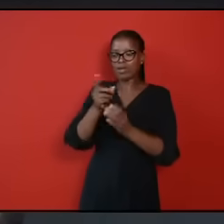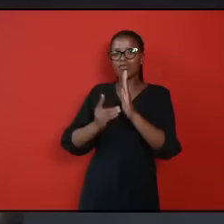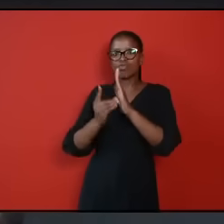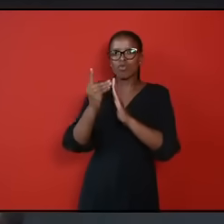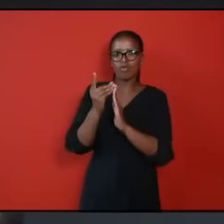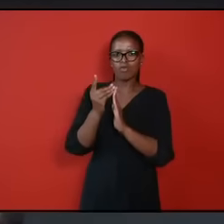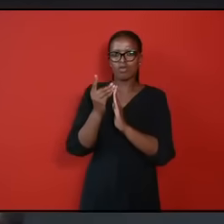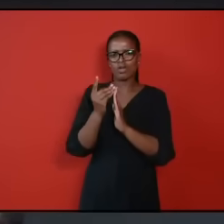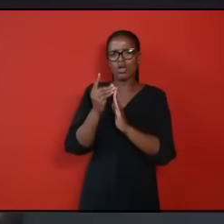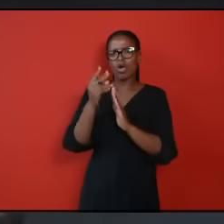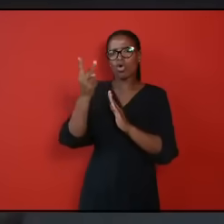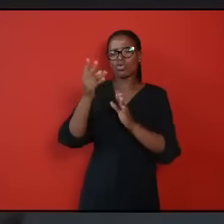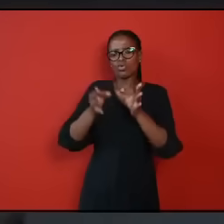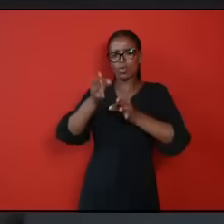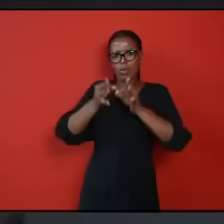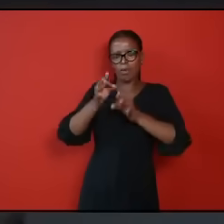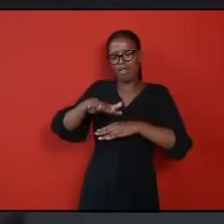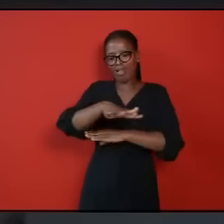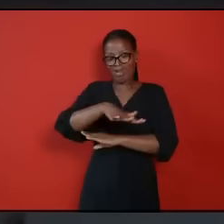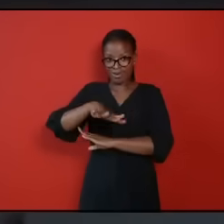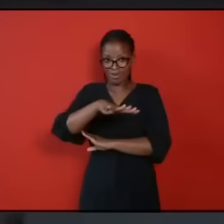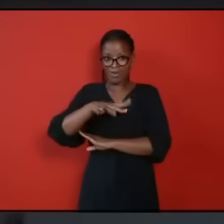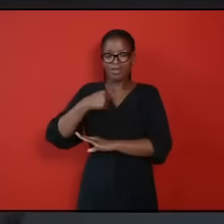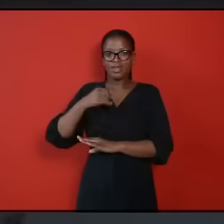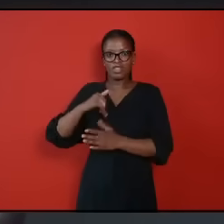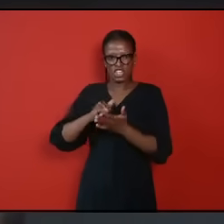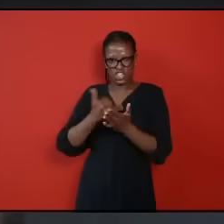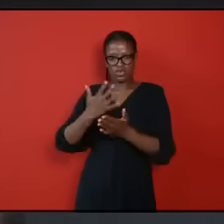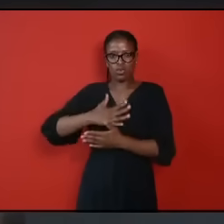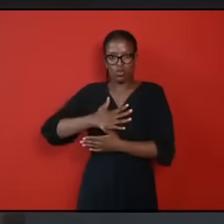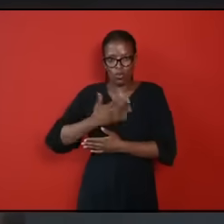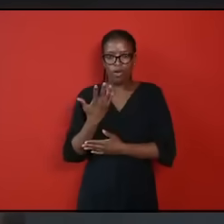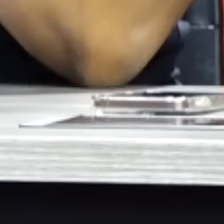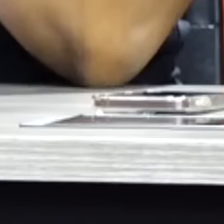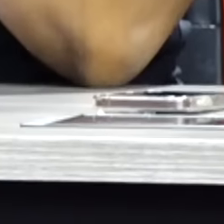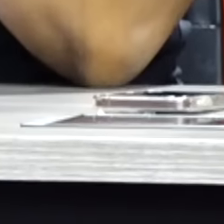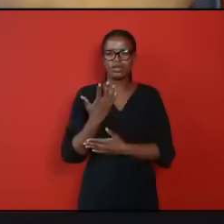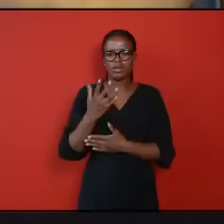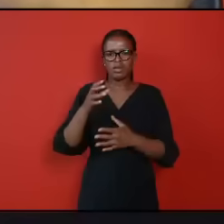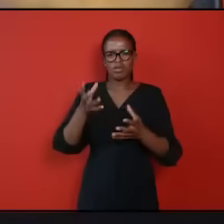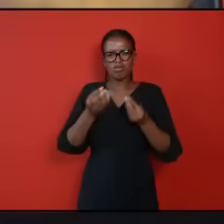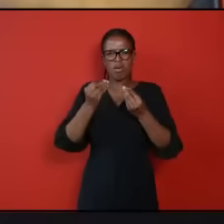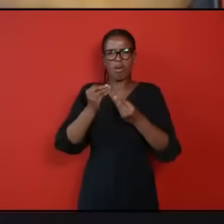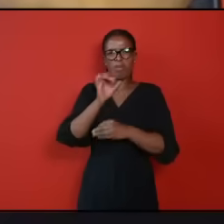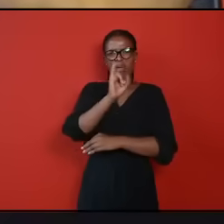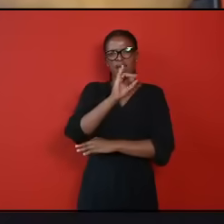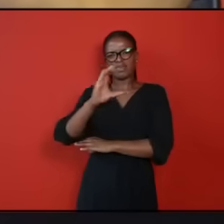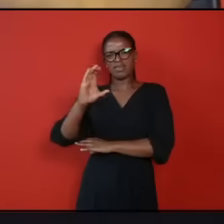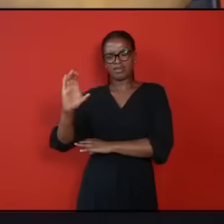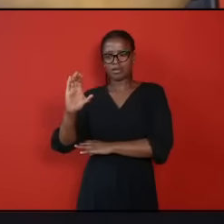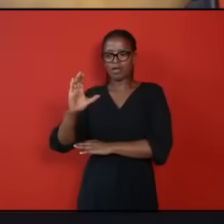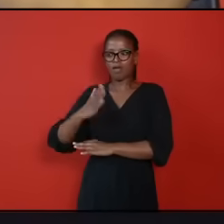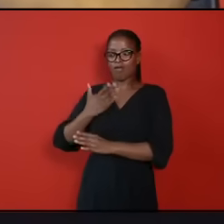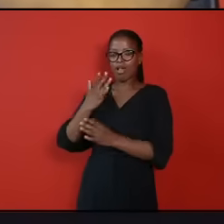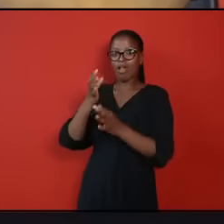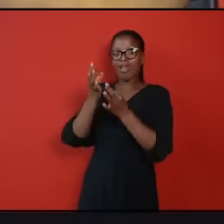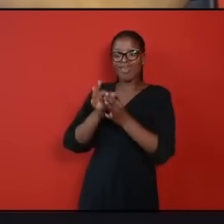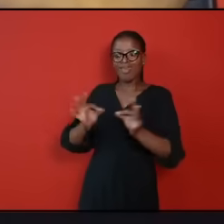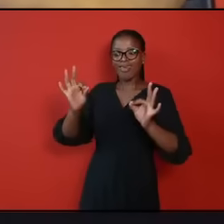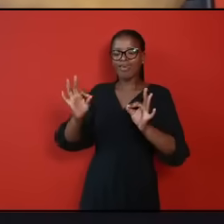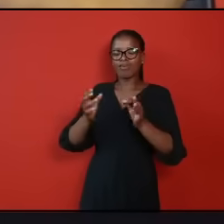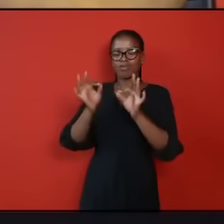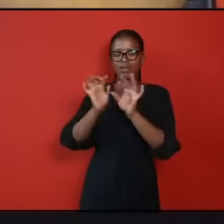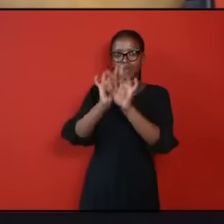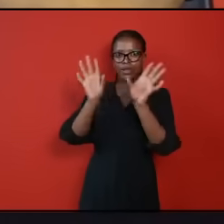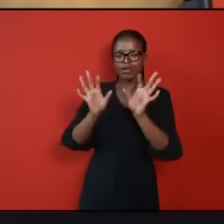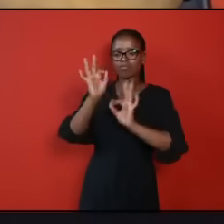developing a new party in the area. I just want to get the CIC's clarity on this or his reaction,